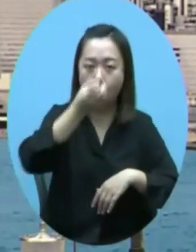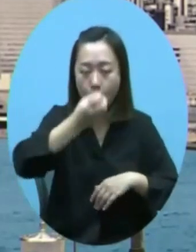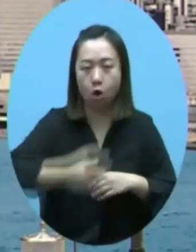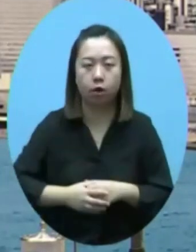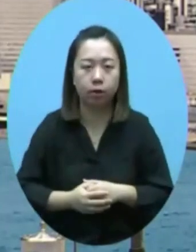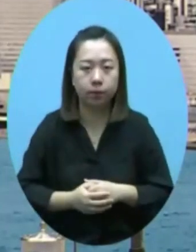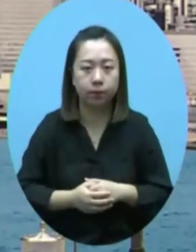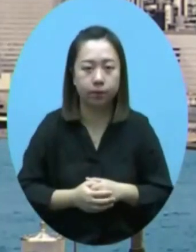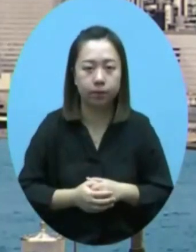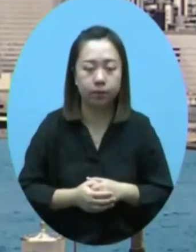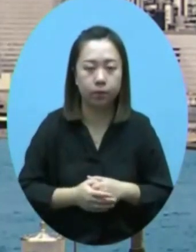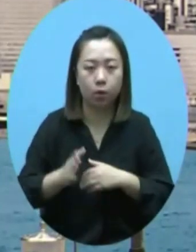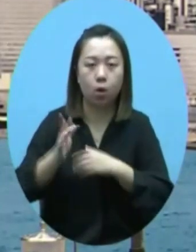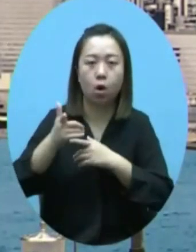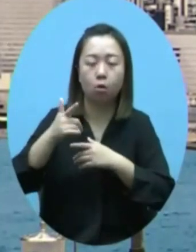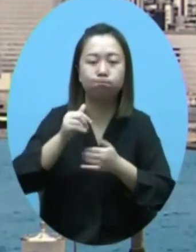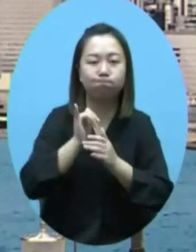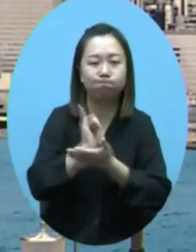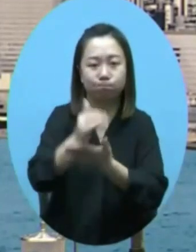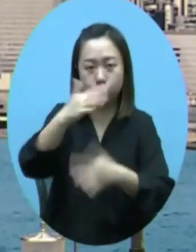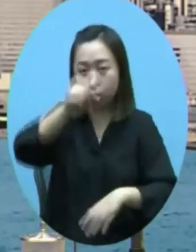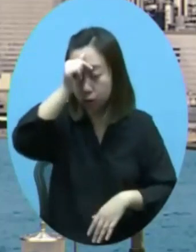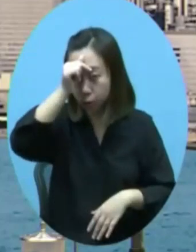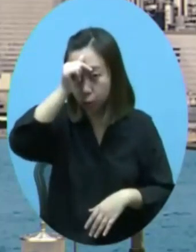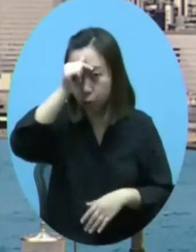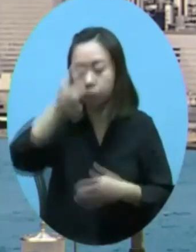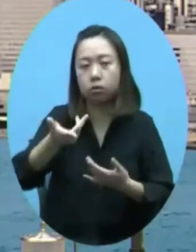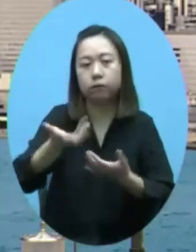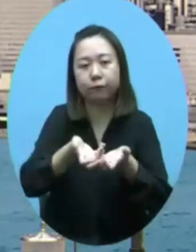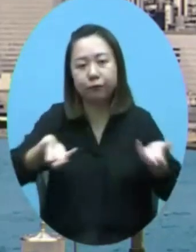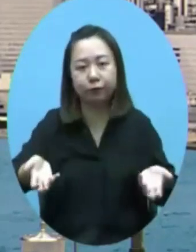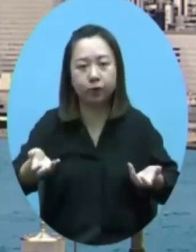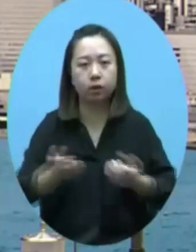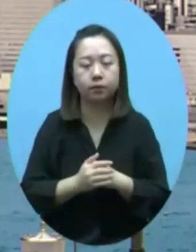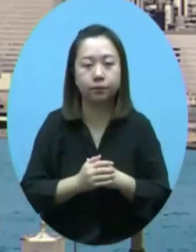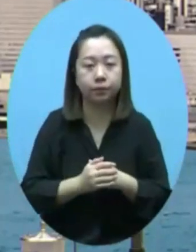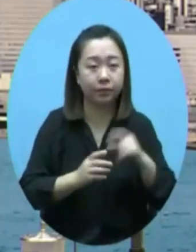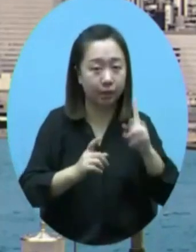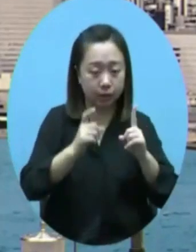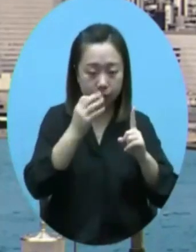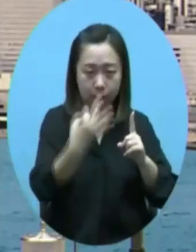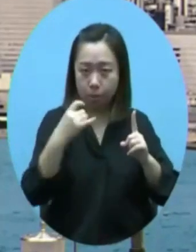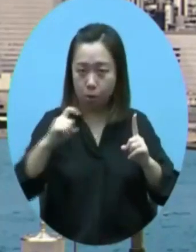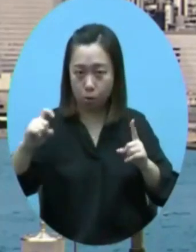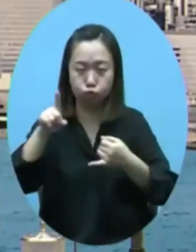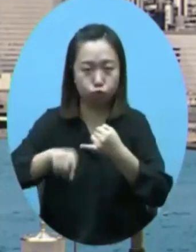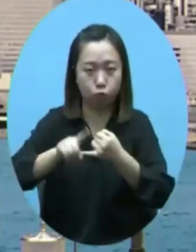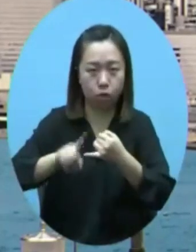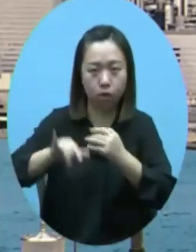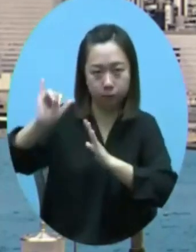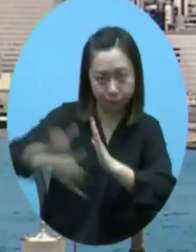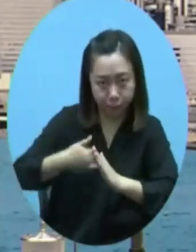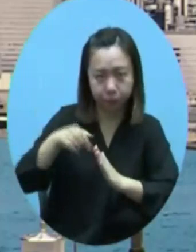3X906. He took the flight on 9th of July, and he's put under isolation hospital. And